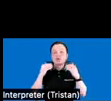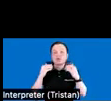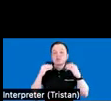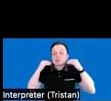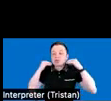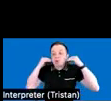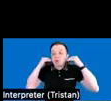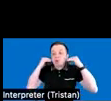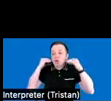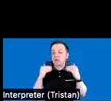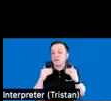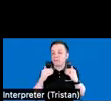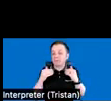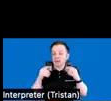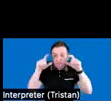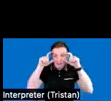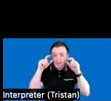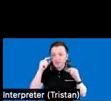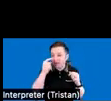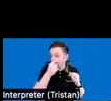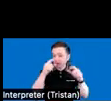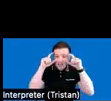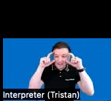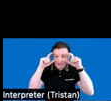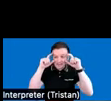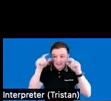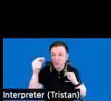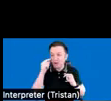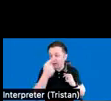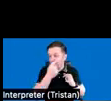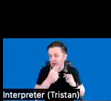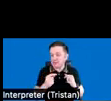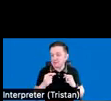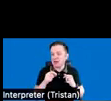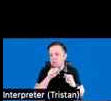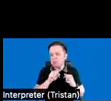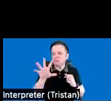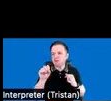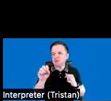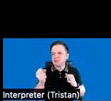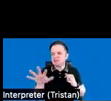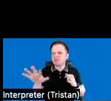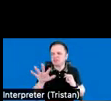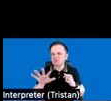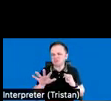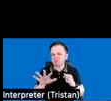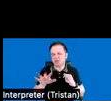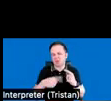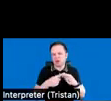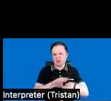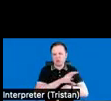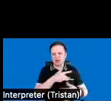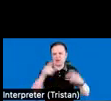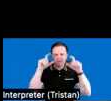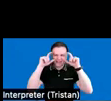my 50s, and I wear glasses right now, and I do so when I work on the computer. I will